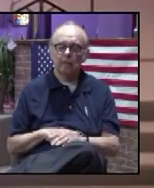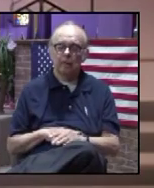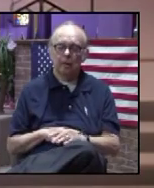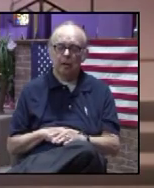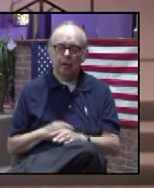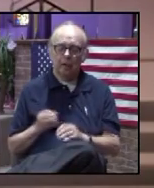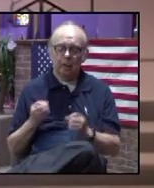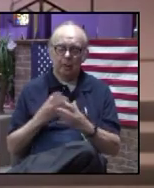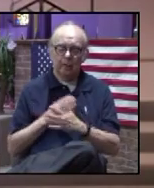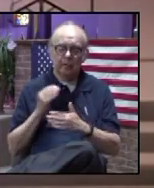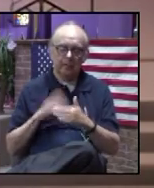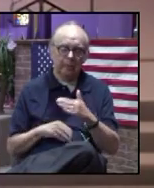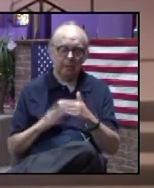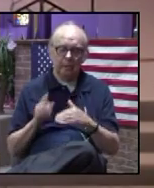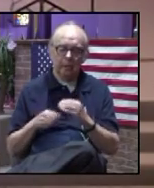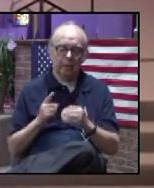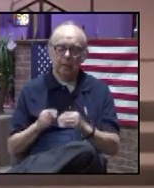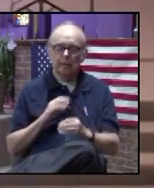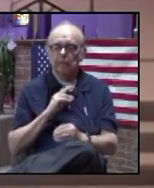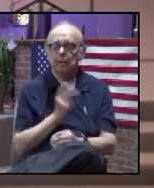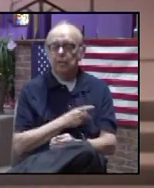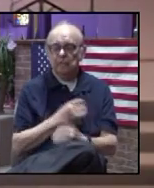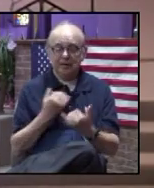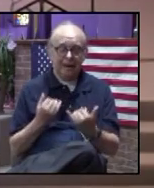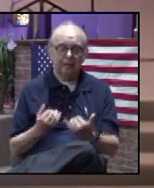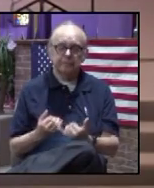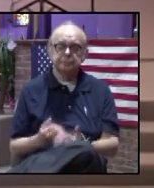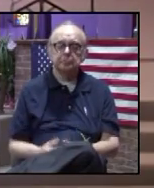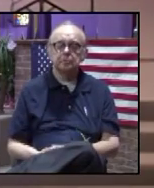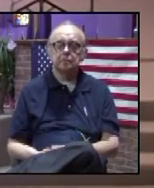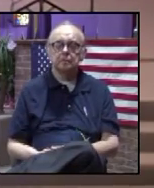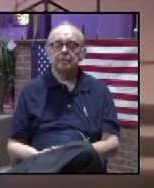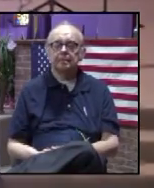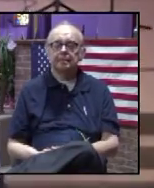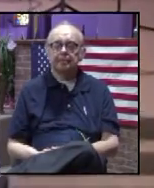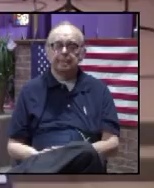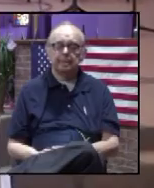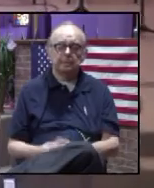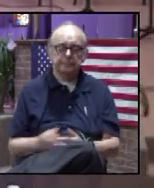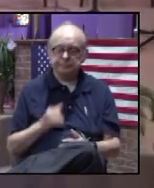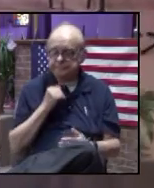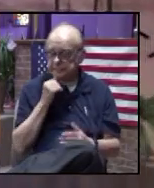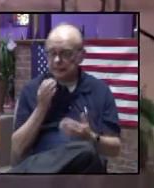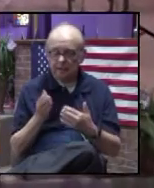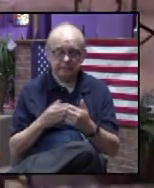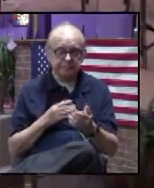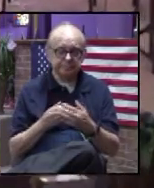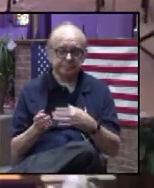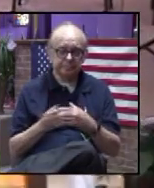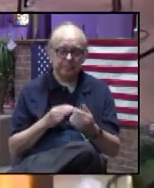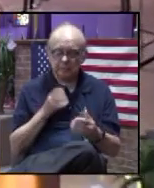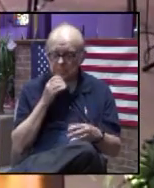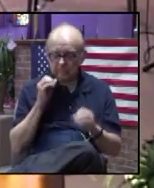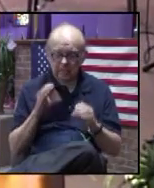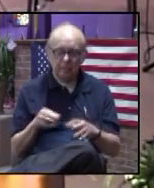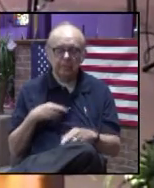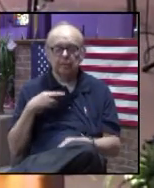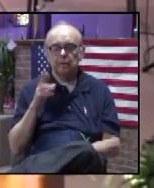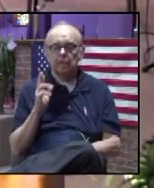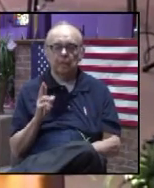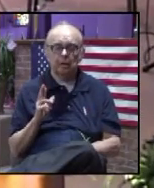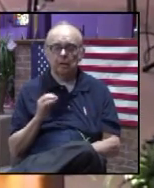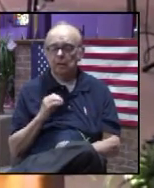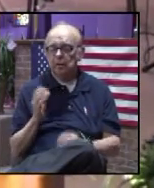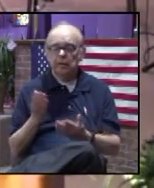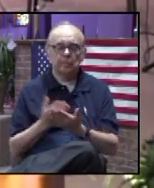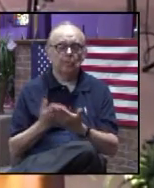he cared less about his authority now. It didn't matter if he was losing respect or